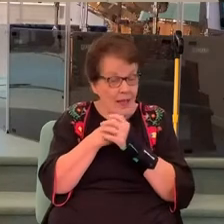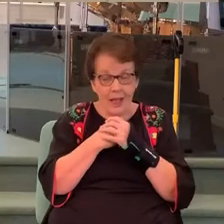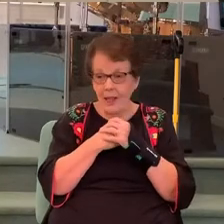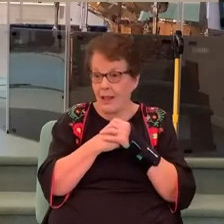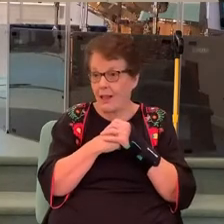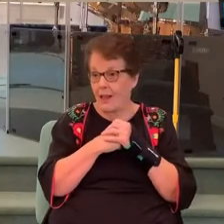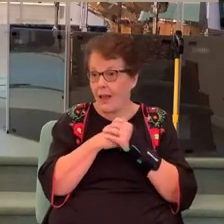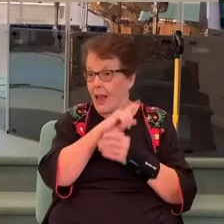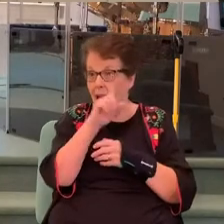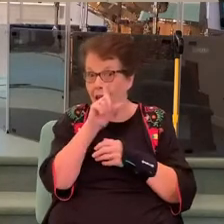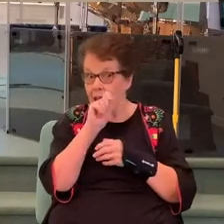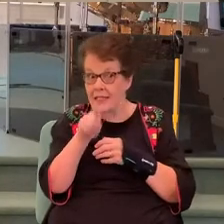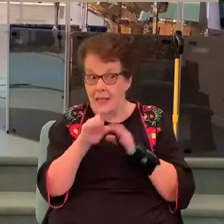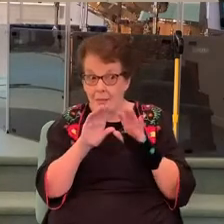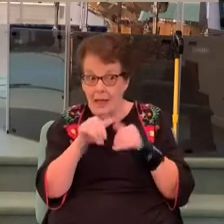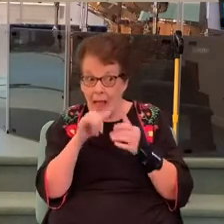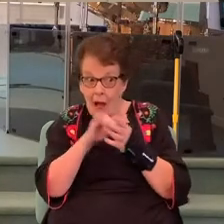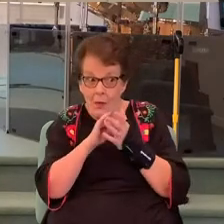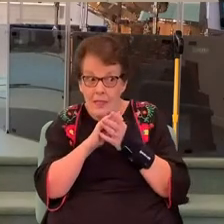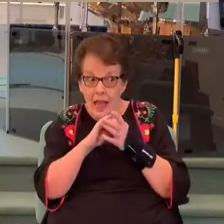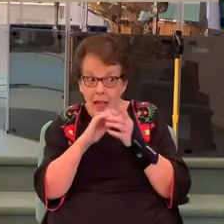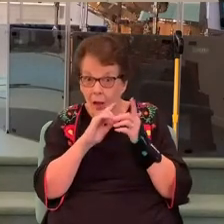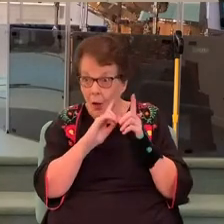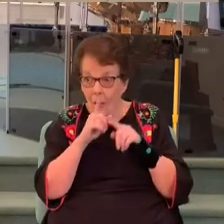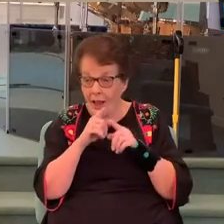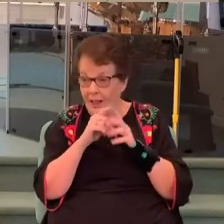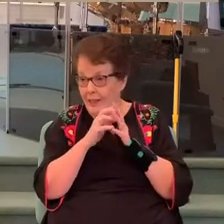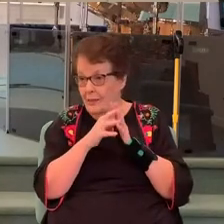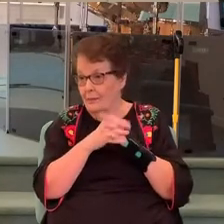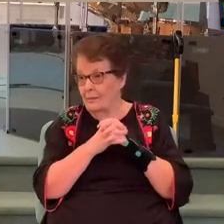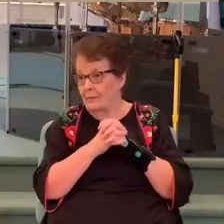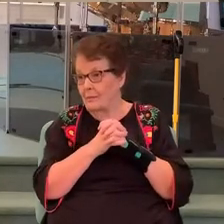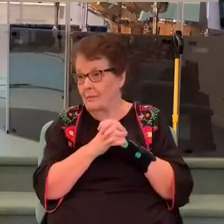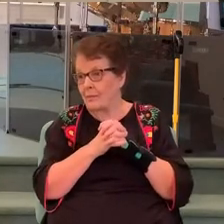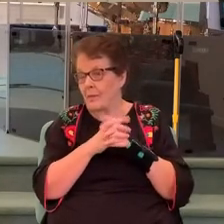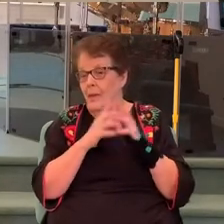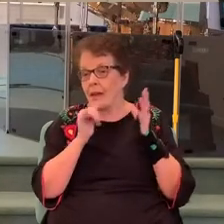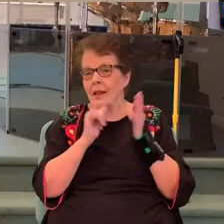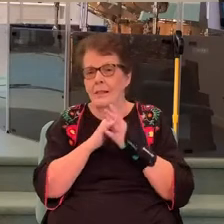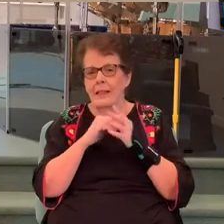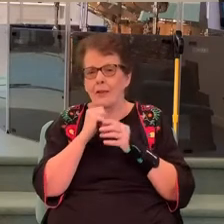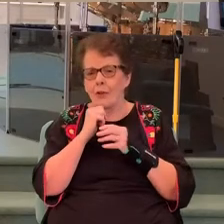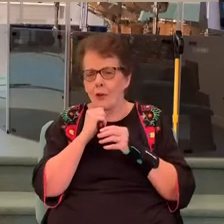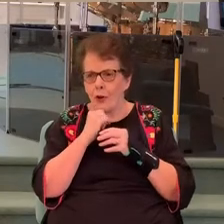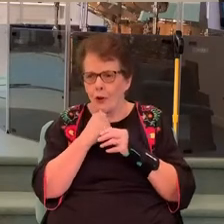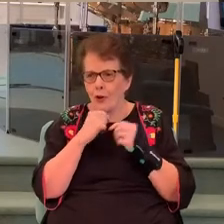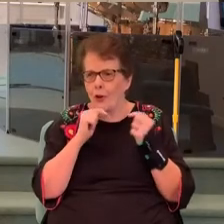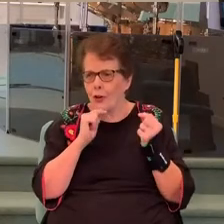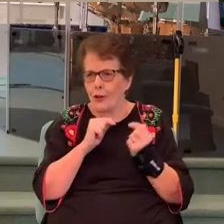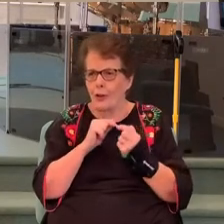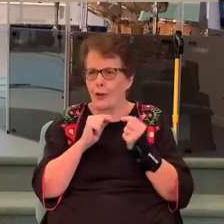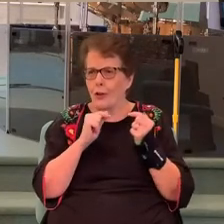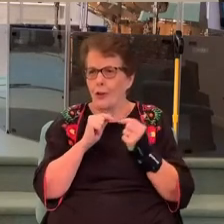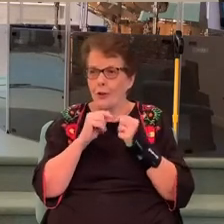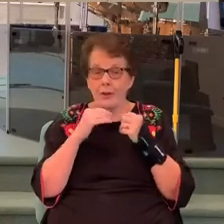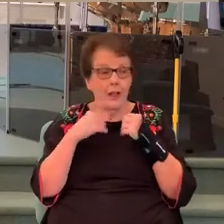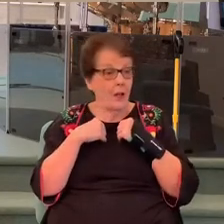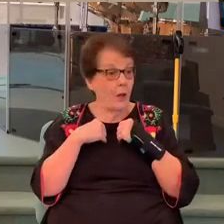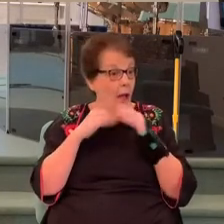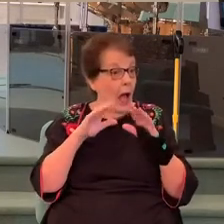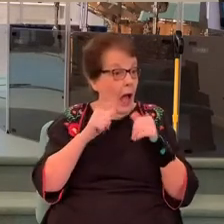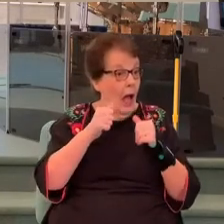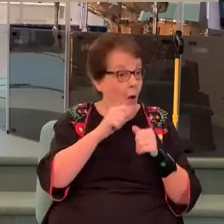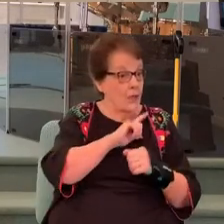saying, how's that thing going that you're struggling with? That hurt that you have, how's the Lord working in your